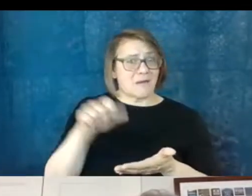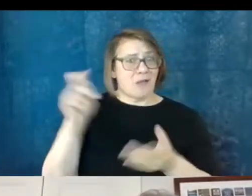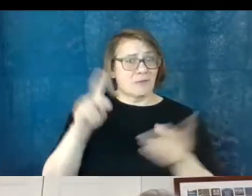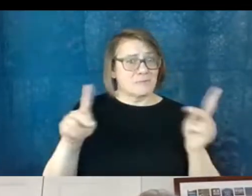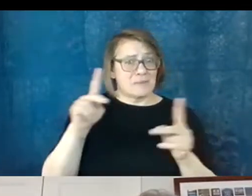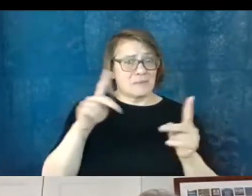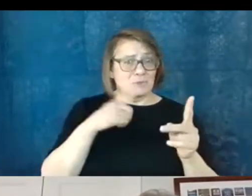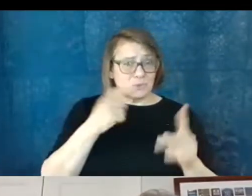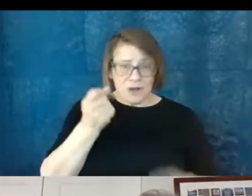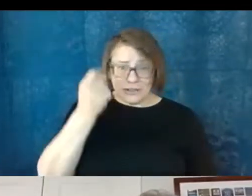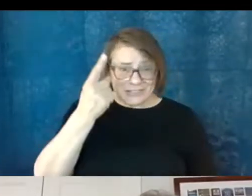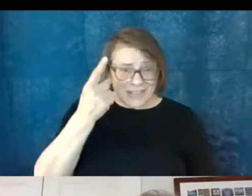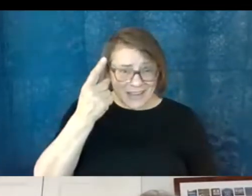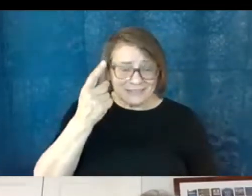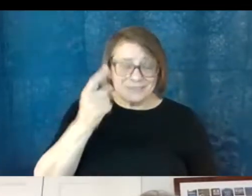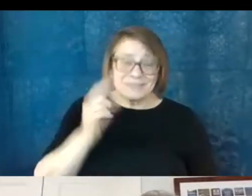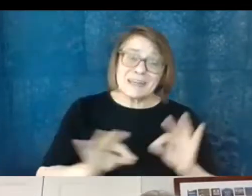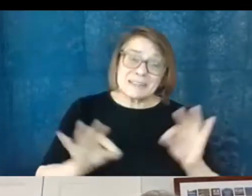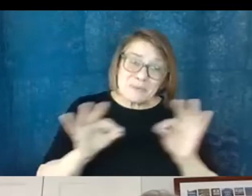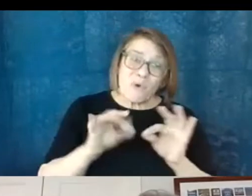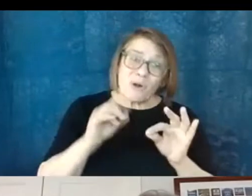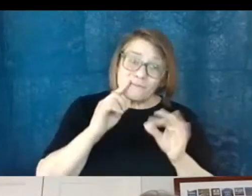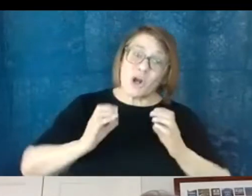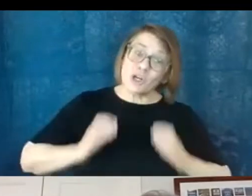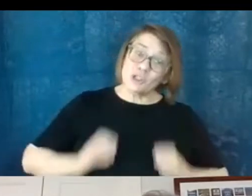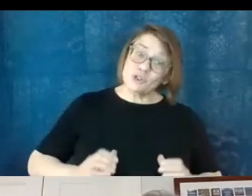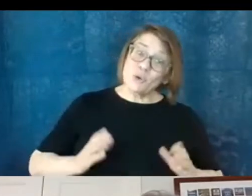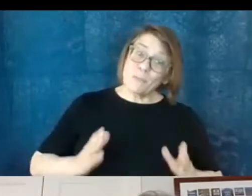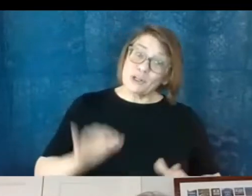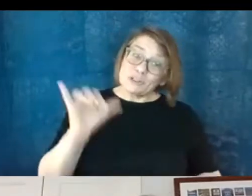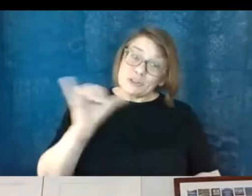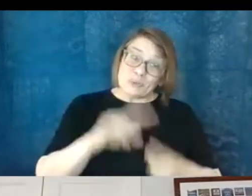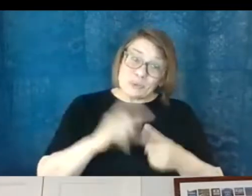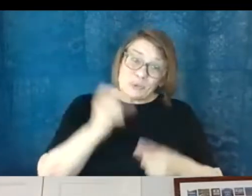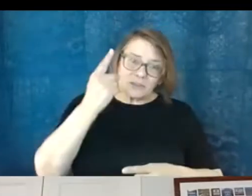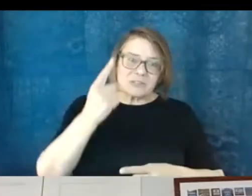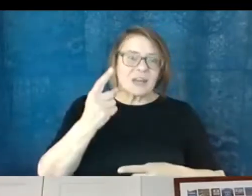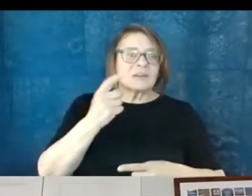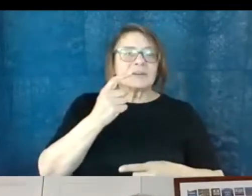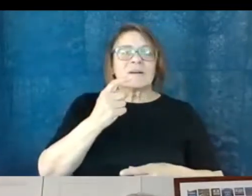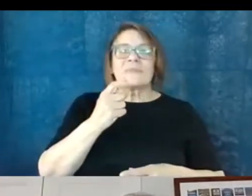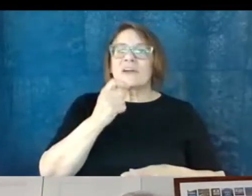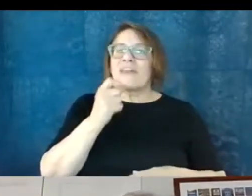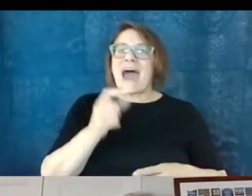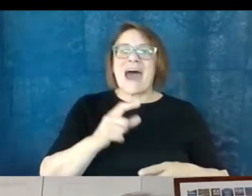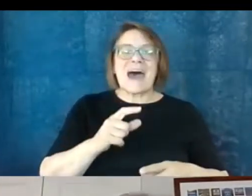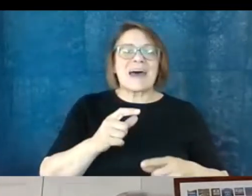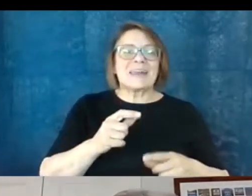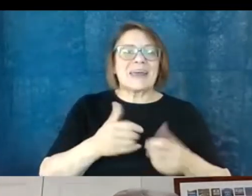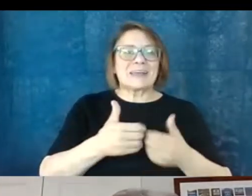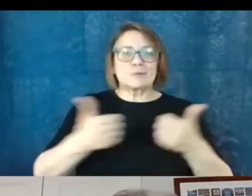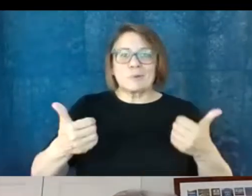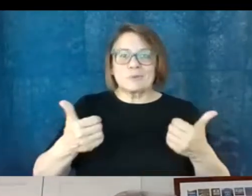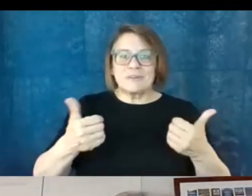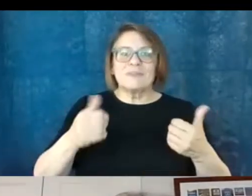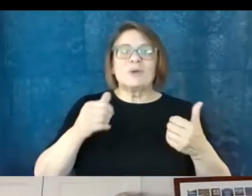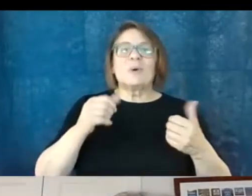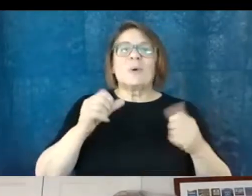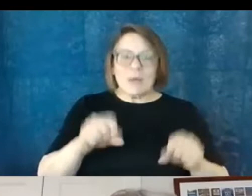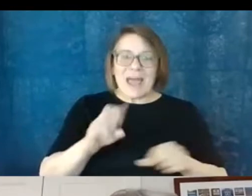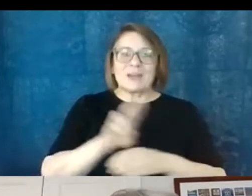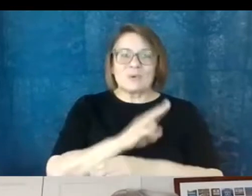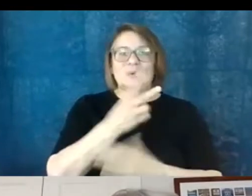to understand. I think it's important for consumers to understand that these two things are not opposites of each other, that you can make use of